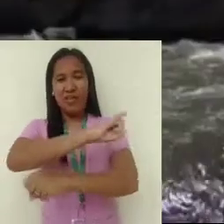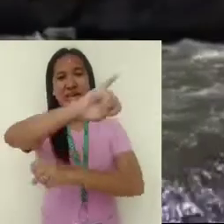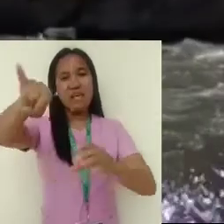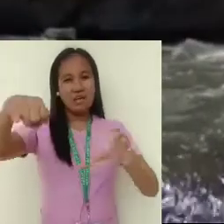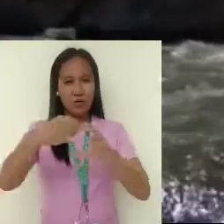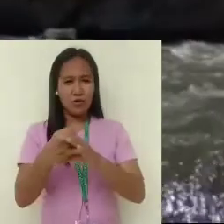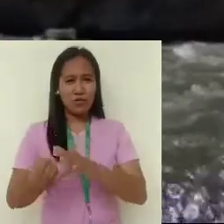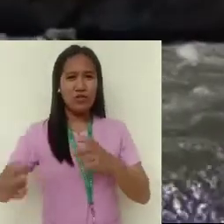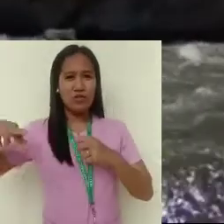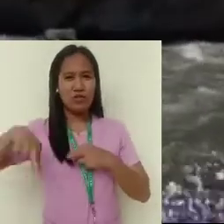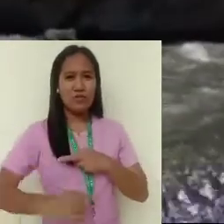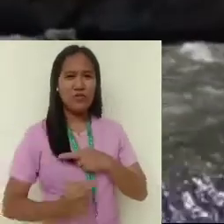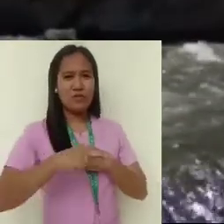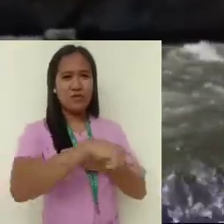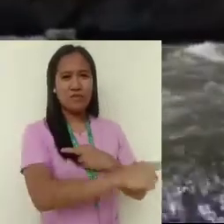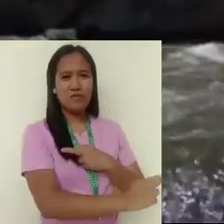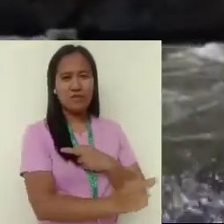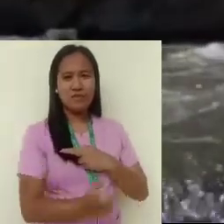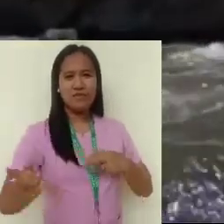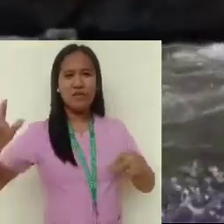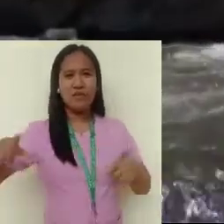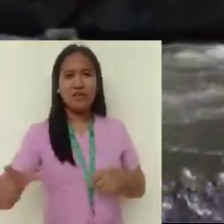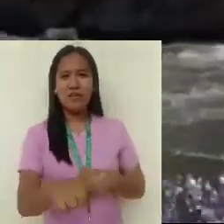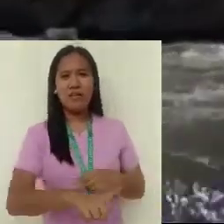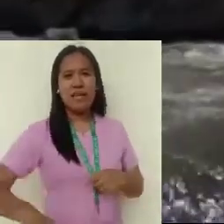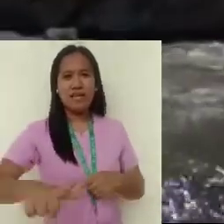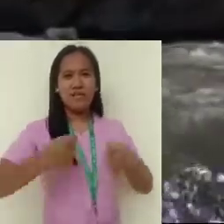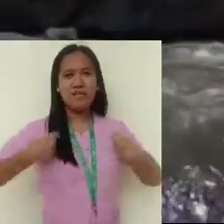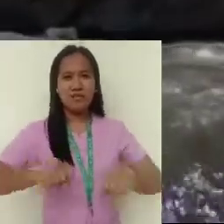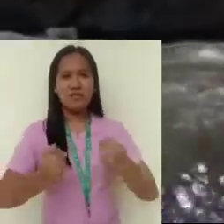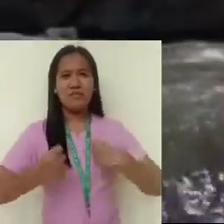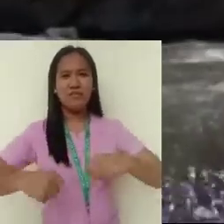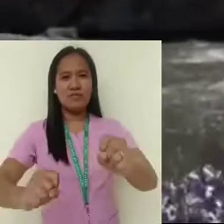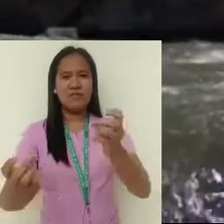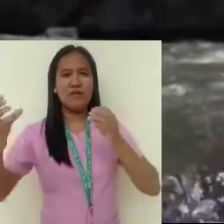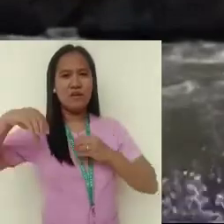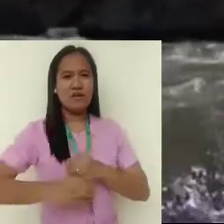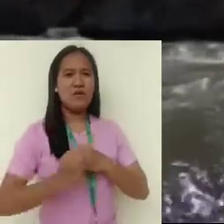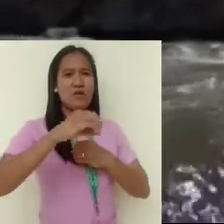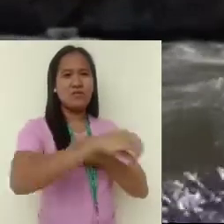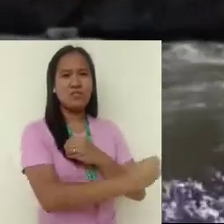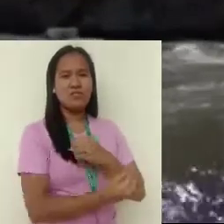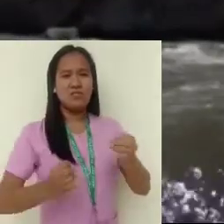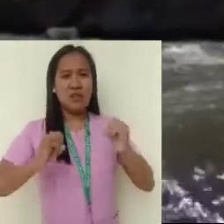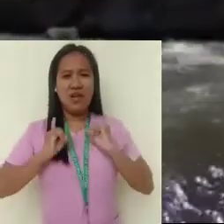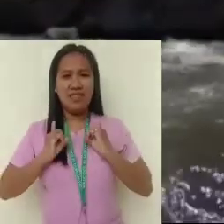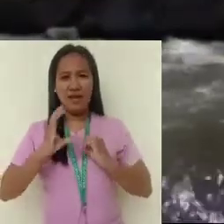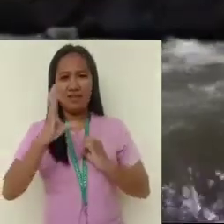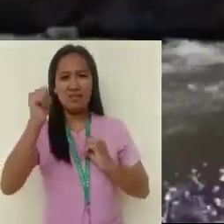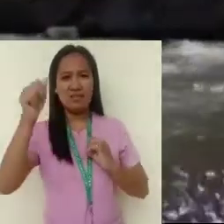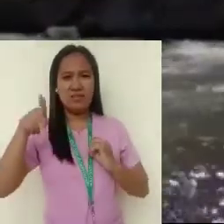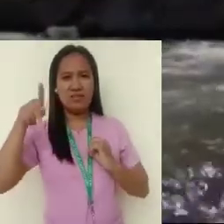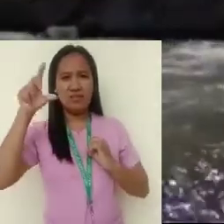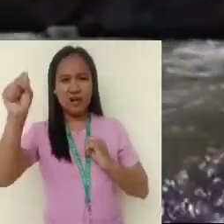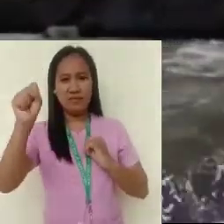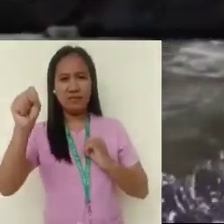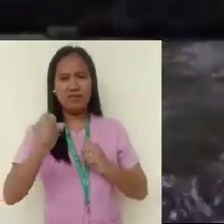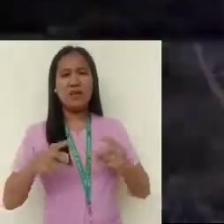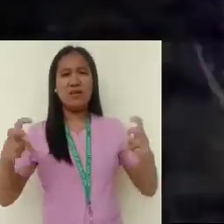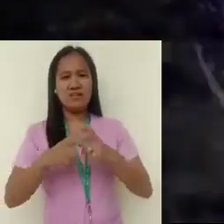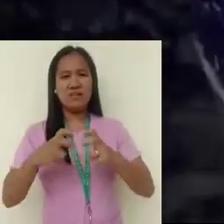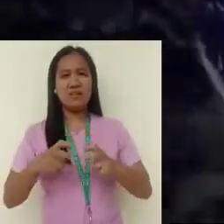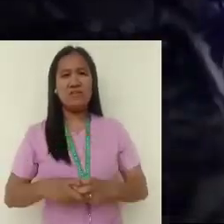lakes, and streams, oceans, ice caps, glaciers, and even moisture in the air.